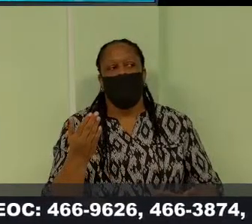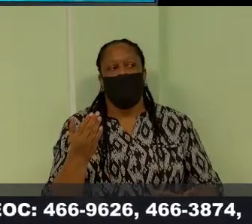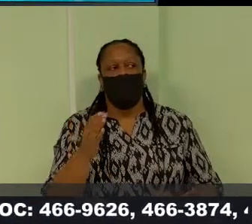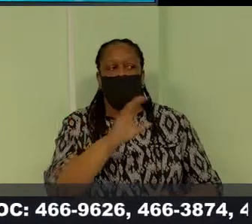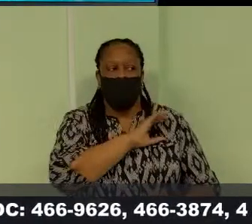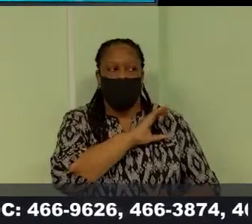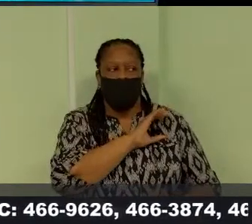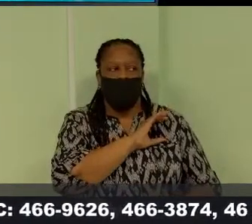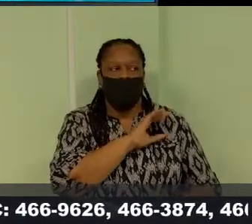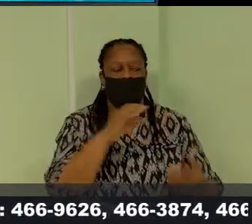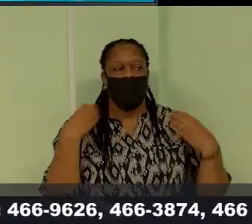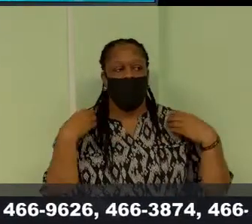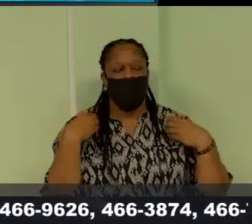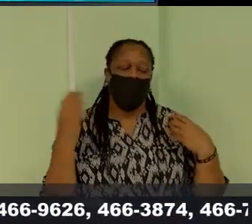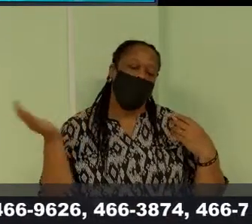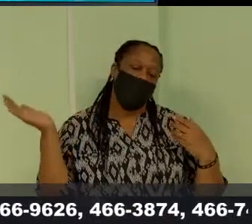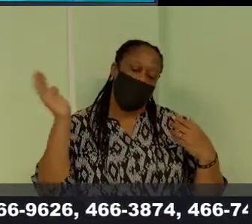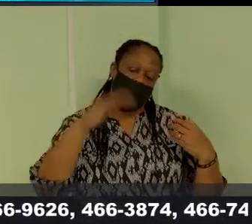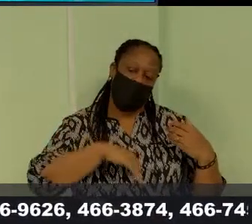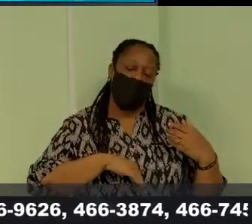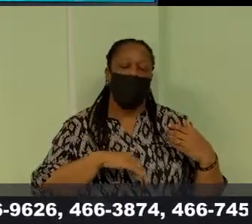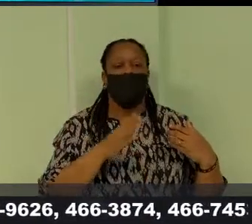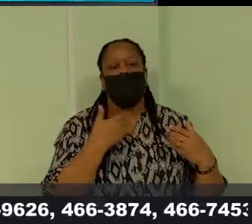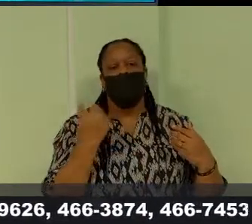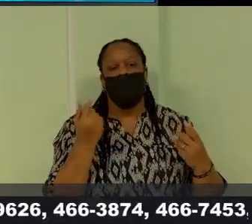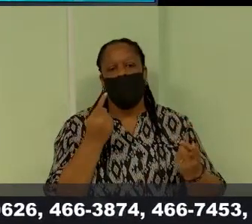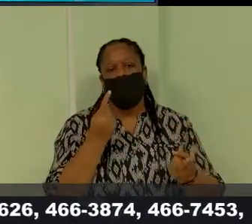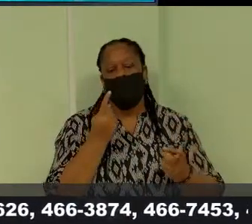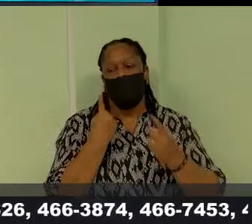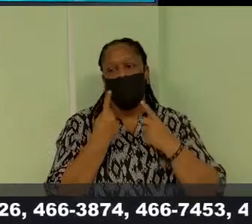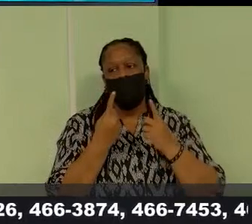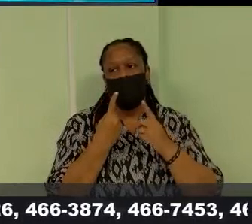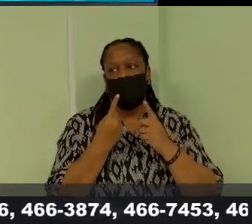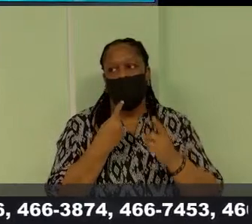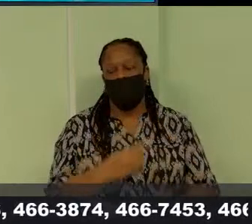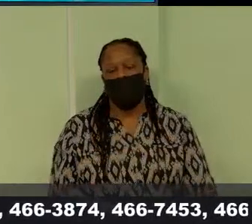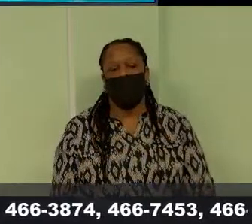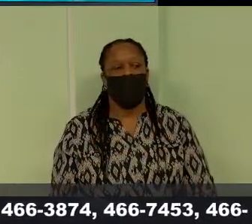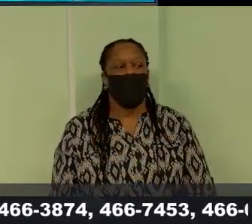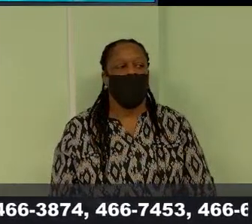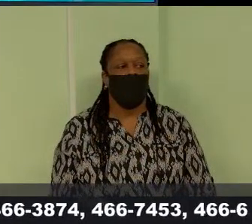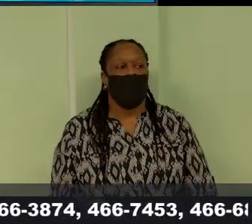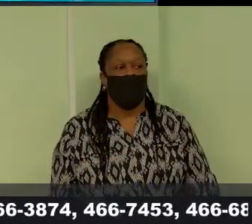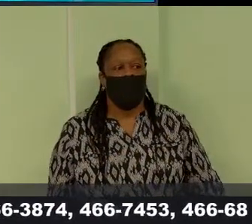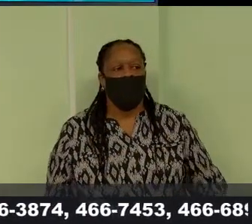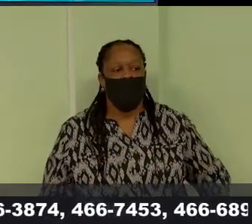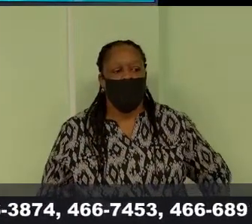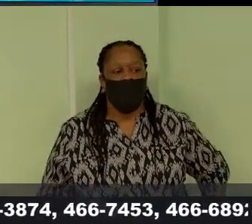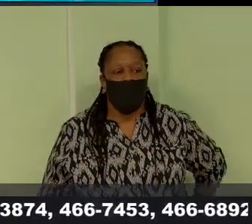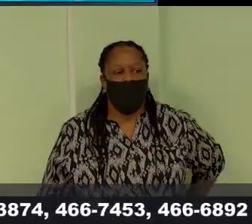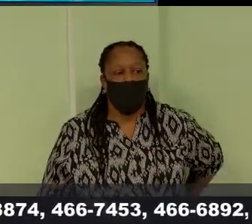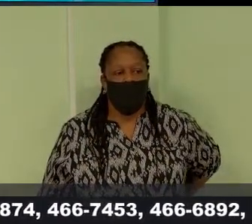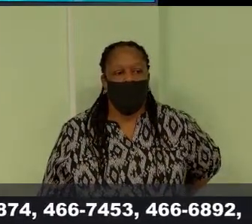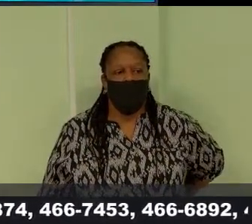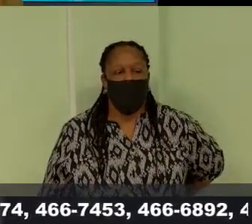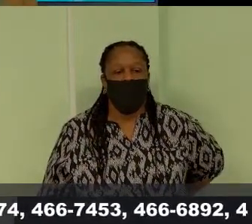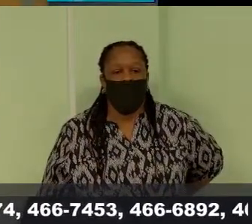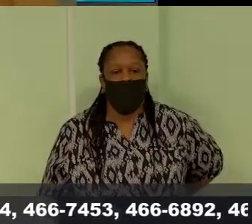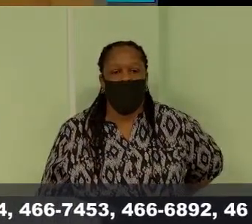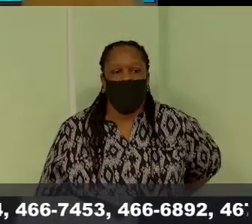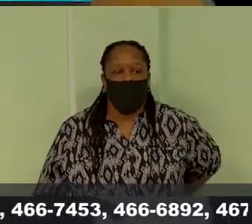Divisional Commander for District A, to present us with his report. Superintendent.